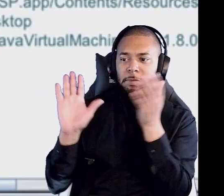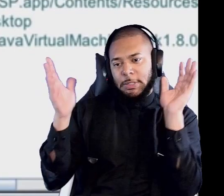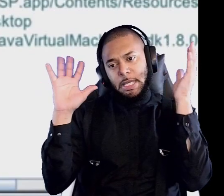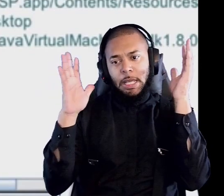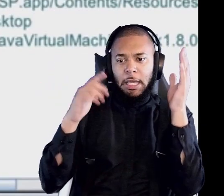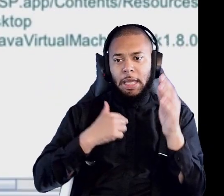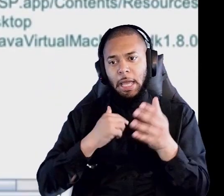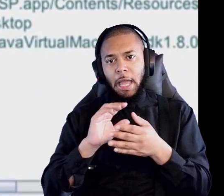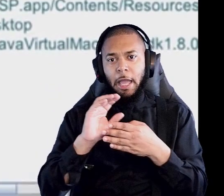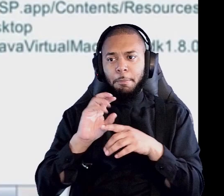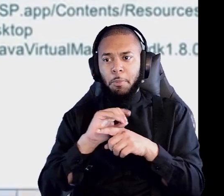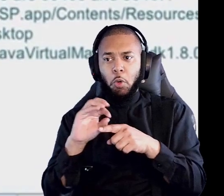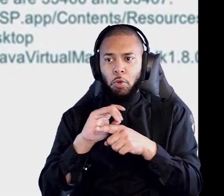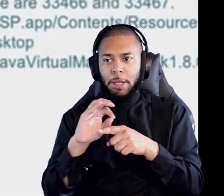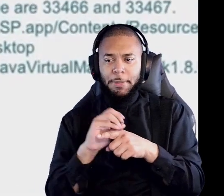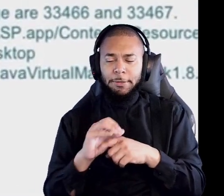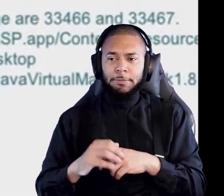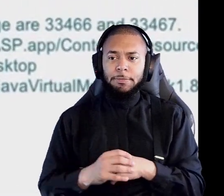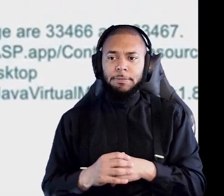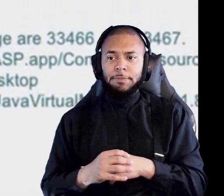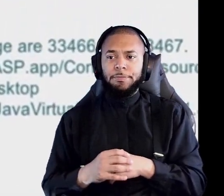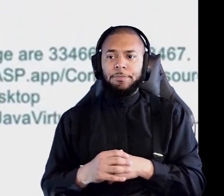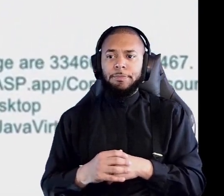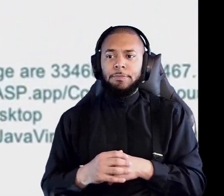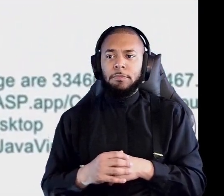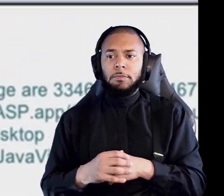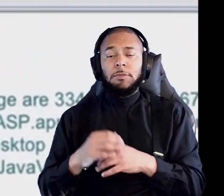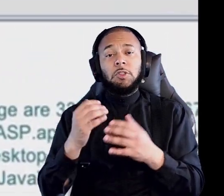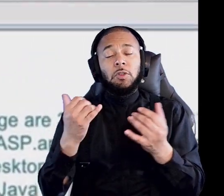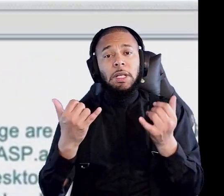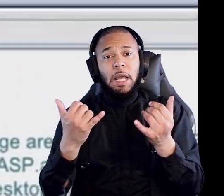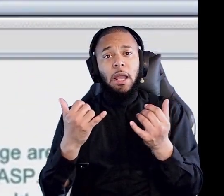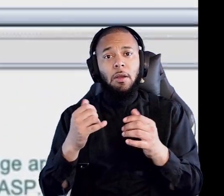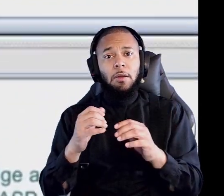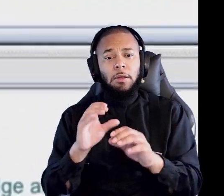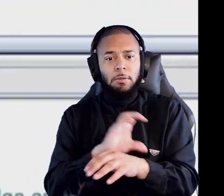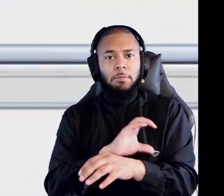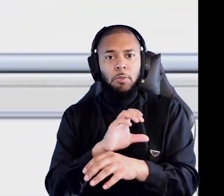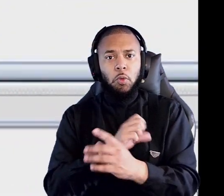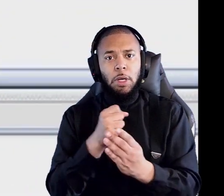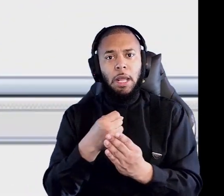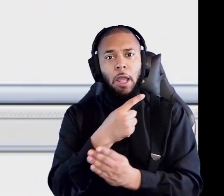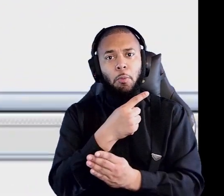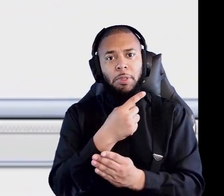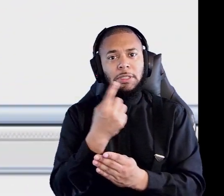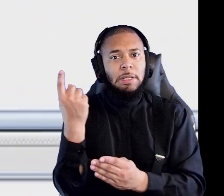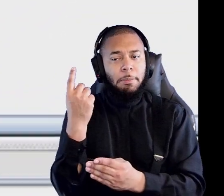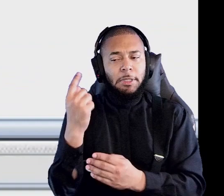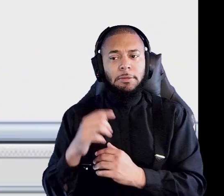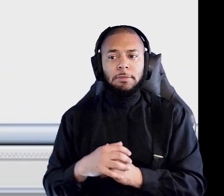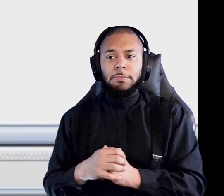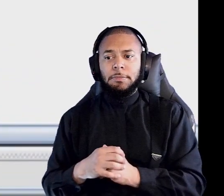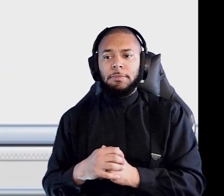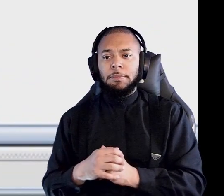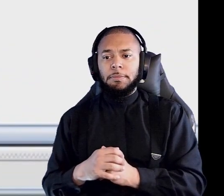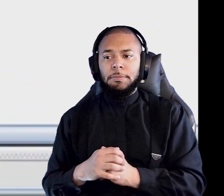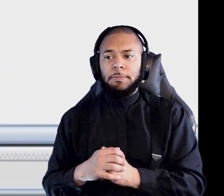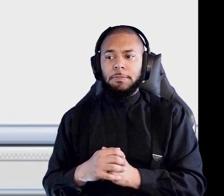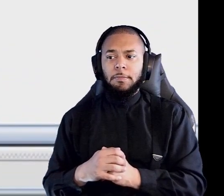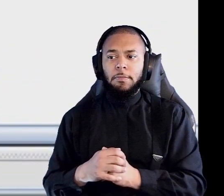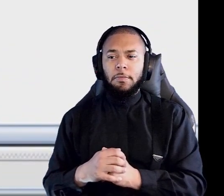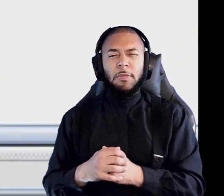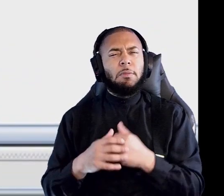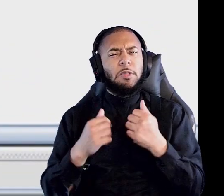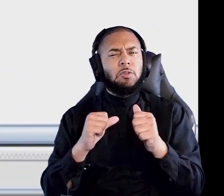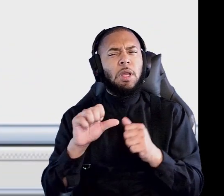am programming. So my computer just gave me some output. Cool. I'm going to try another line and see